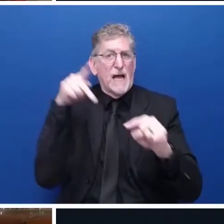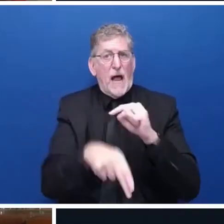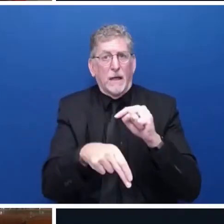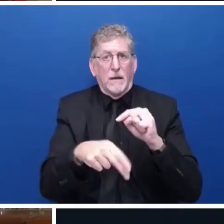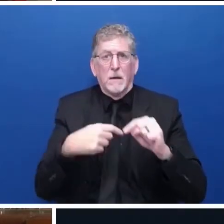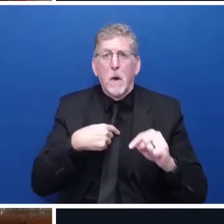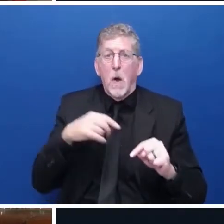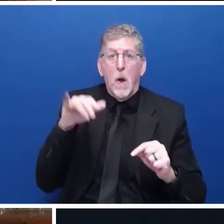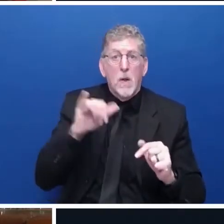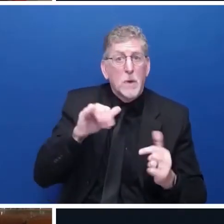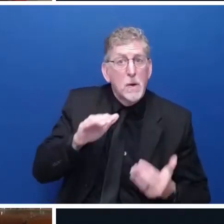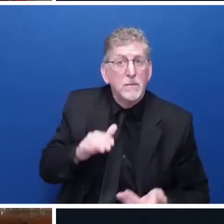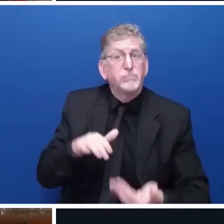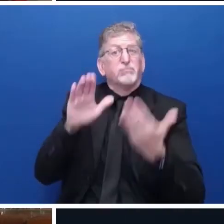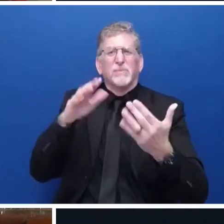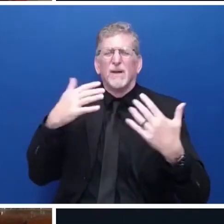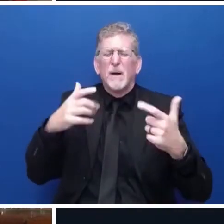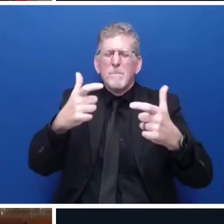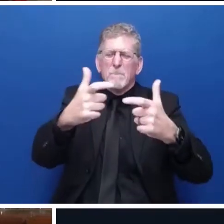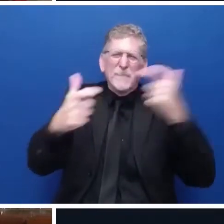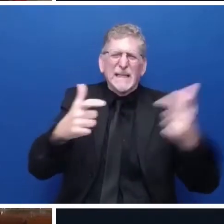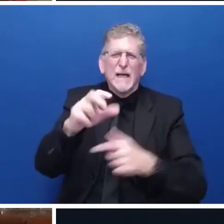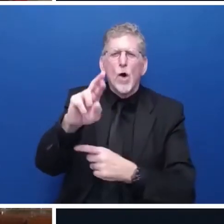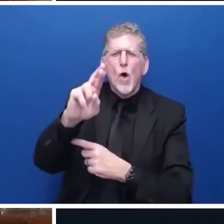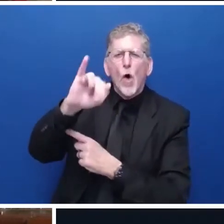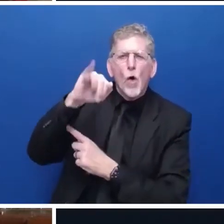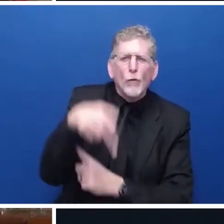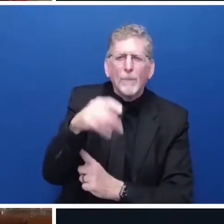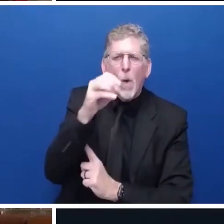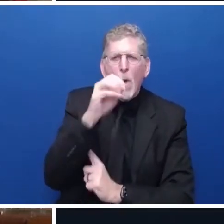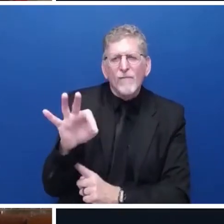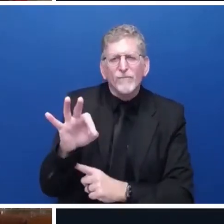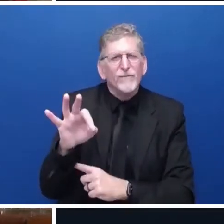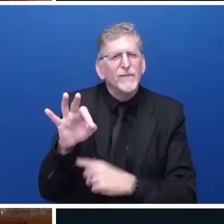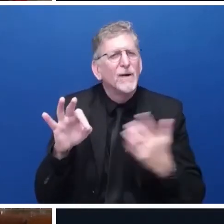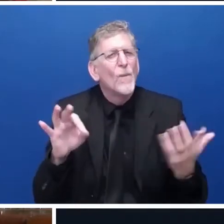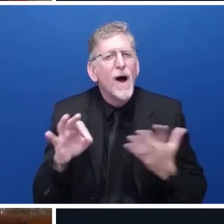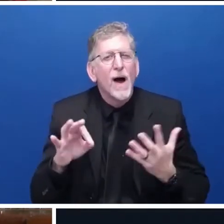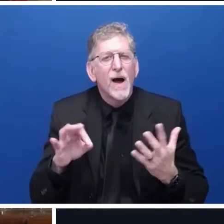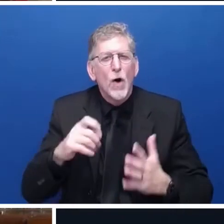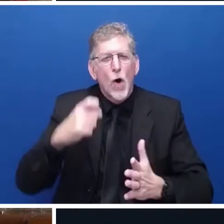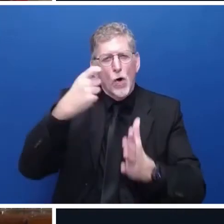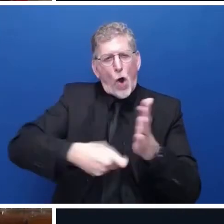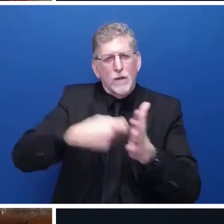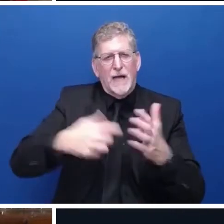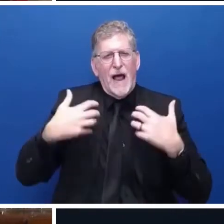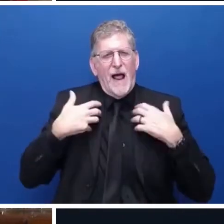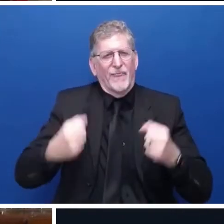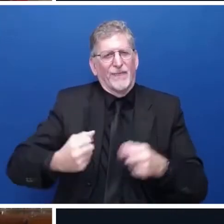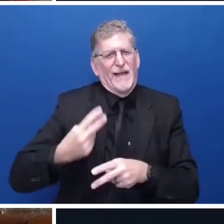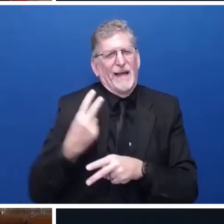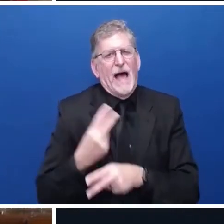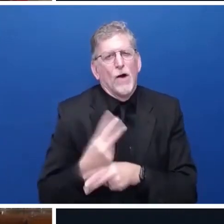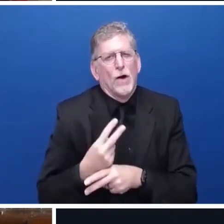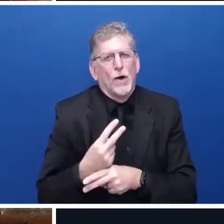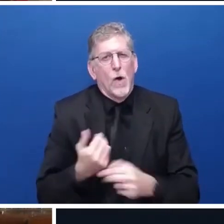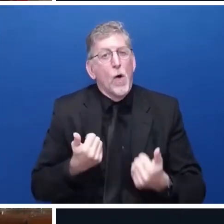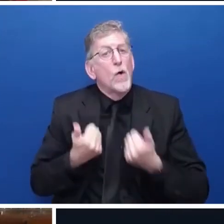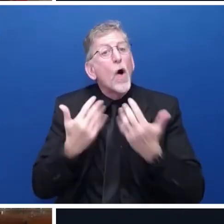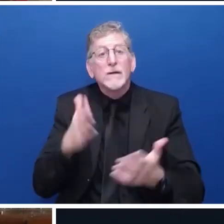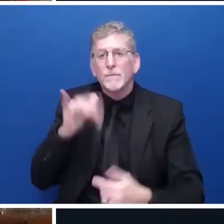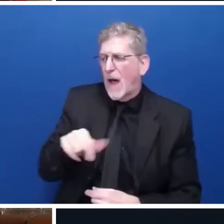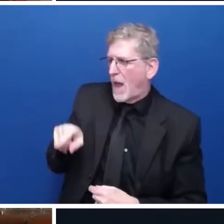of our times, the crushing cost of health care caused by you. Since the passage